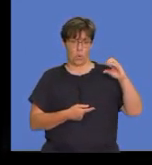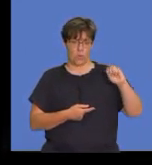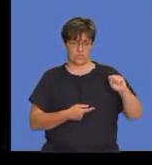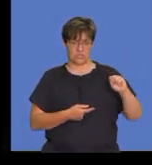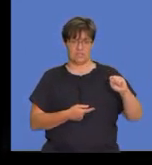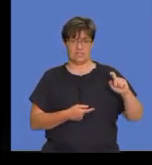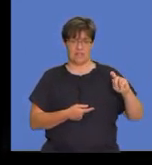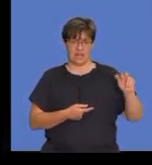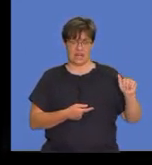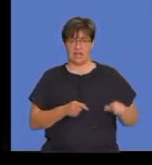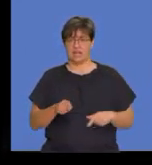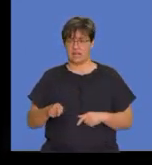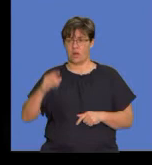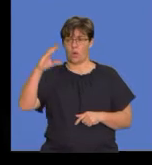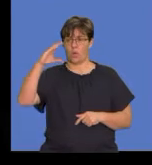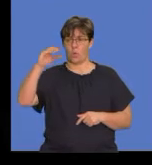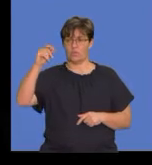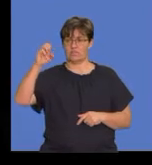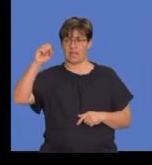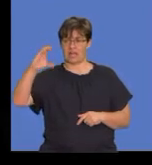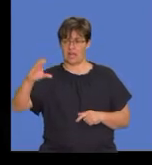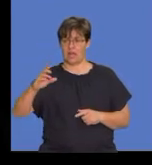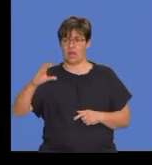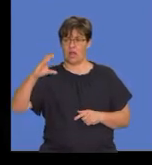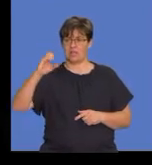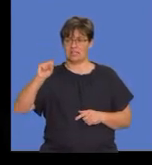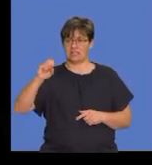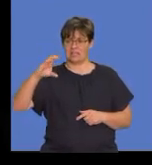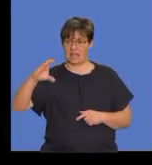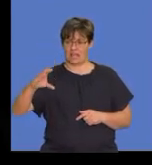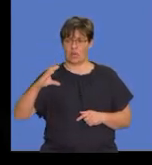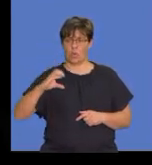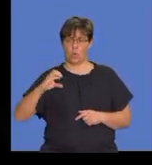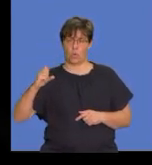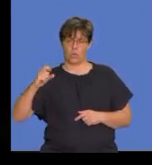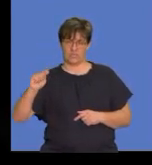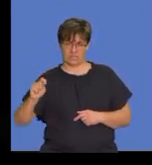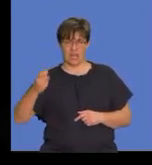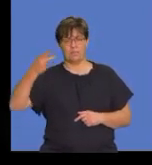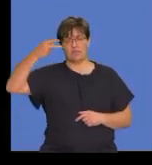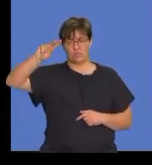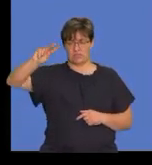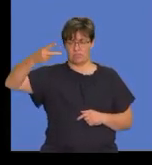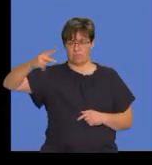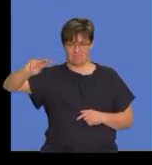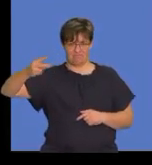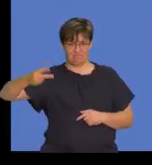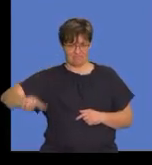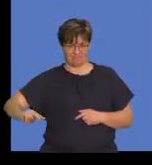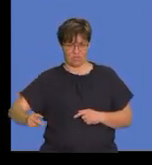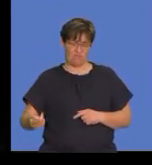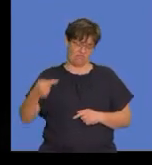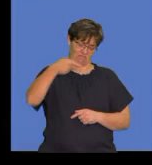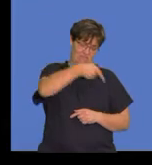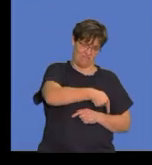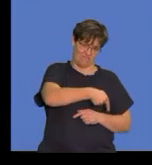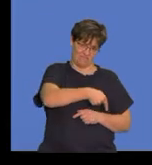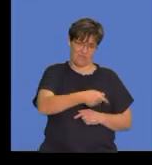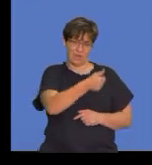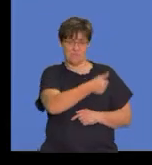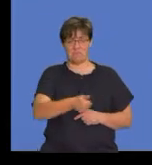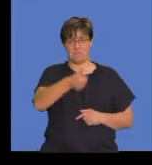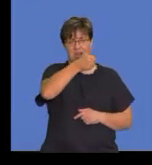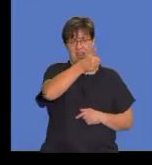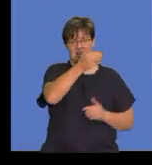tan. And then cosec, sec, and cot are the reciprocals of